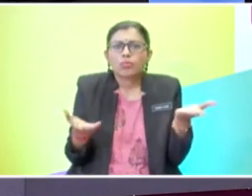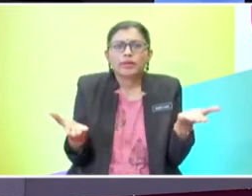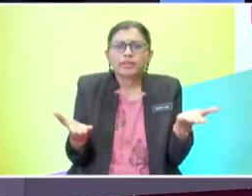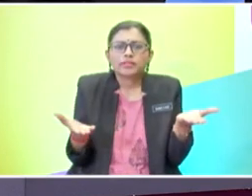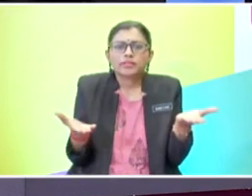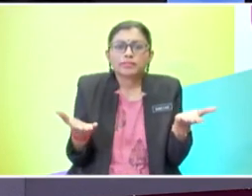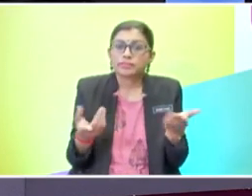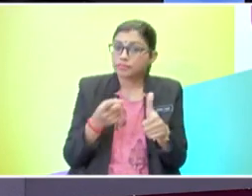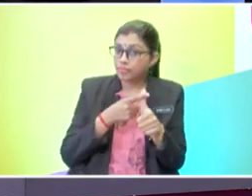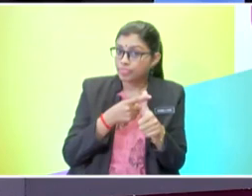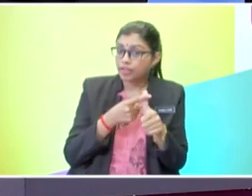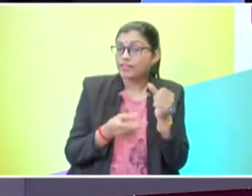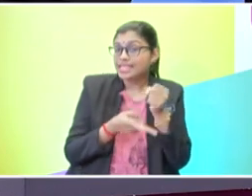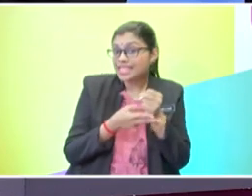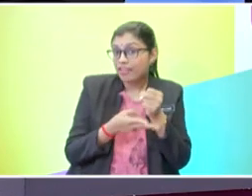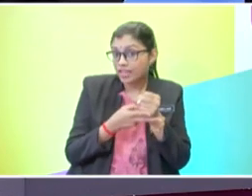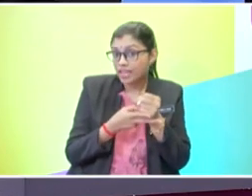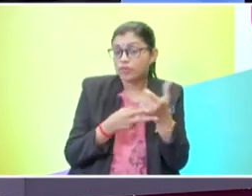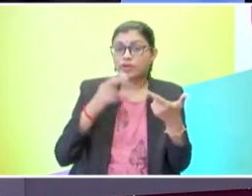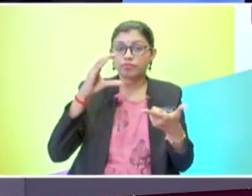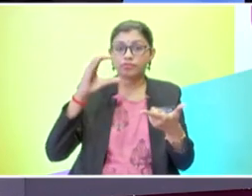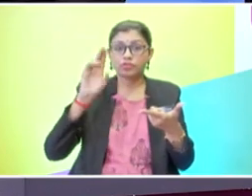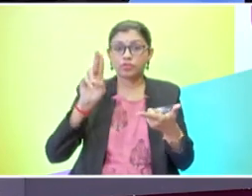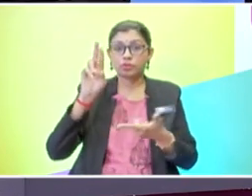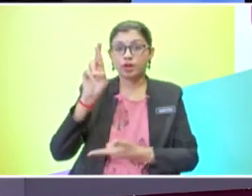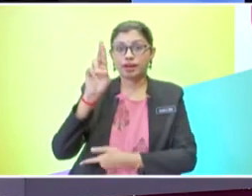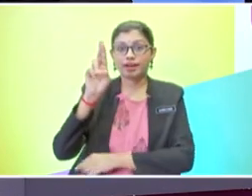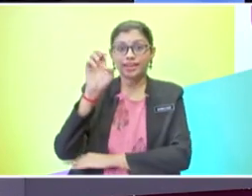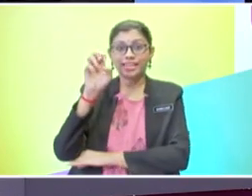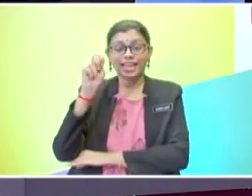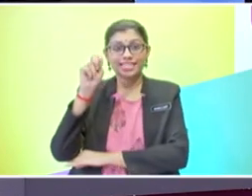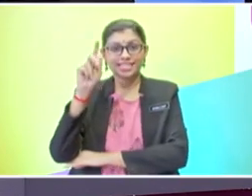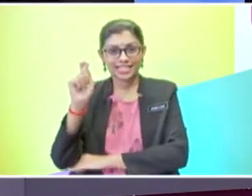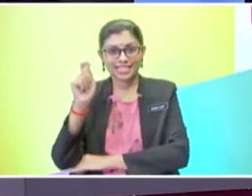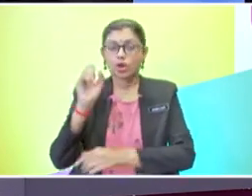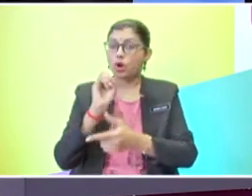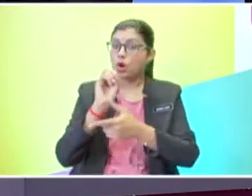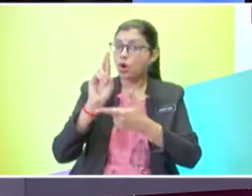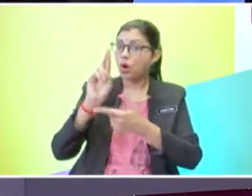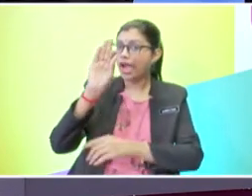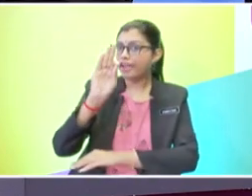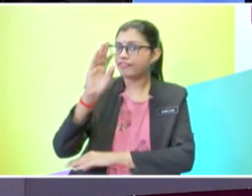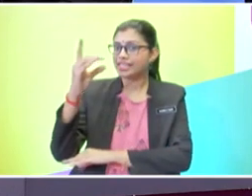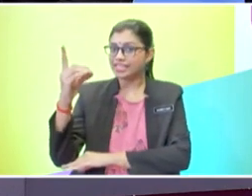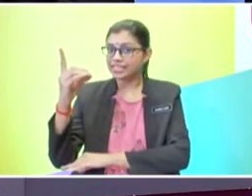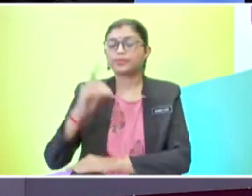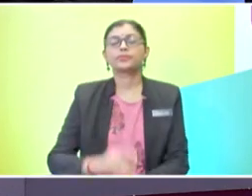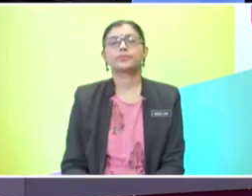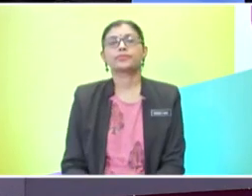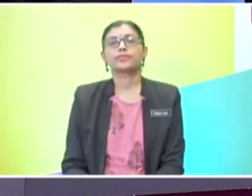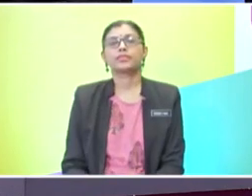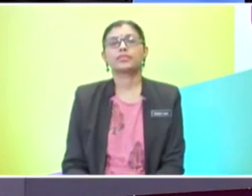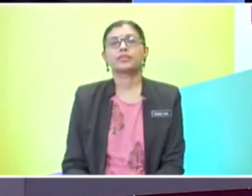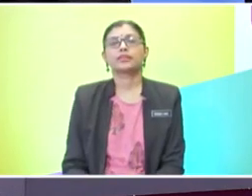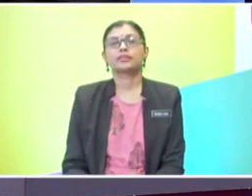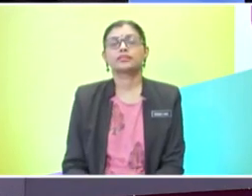We have a saving account, we have current account, and we have FD, fixed deposit. Oh, what are the differences between these accounts? Okay, for your